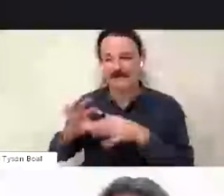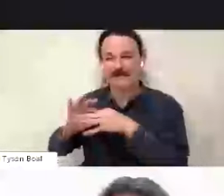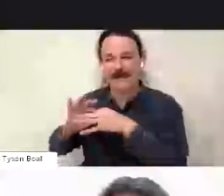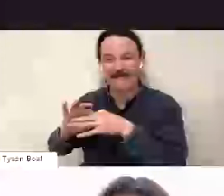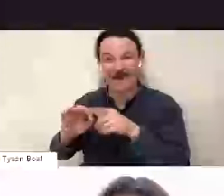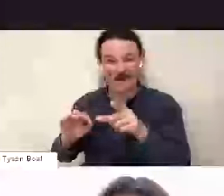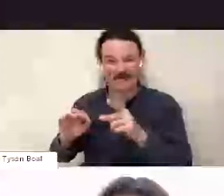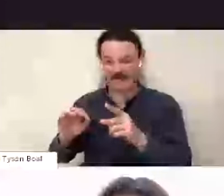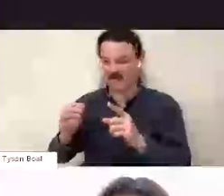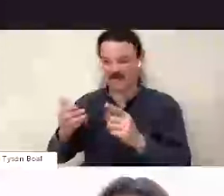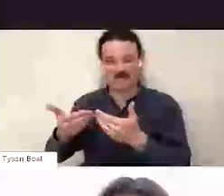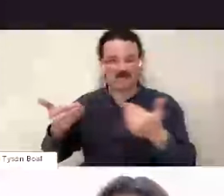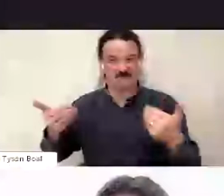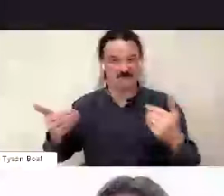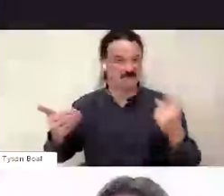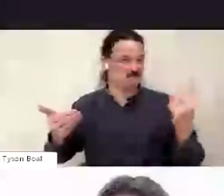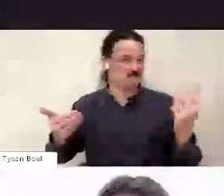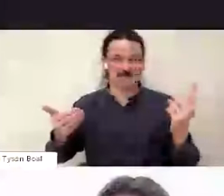We do have